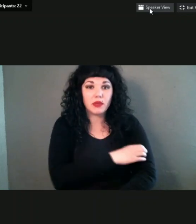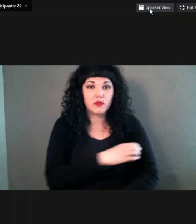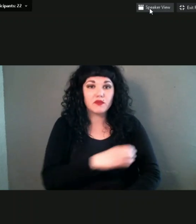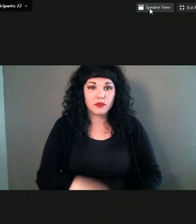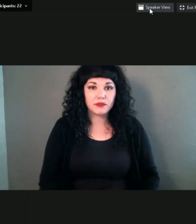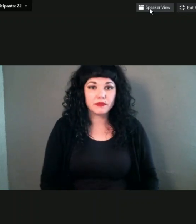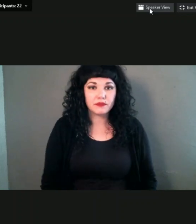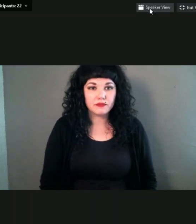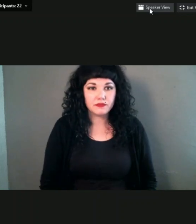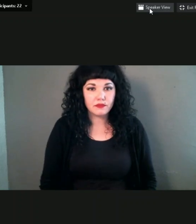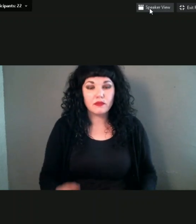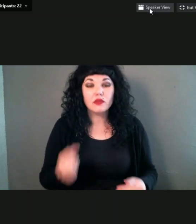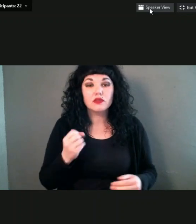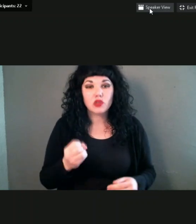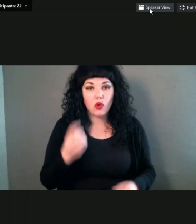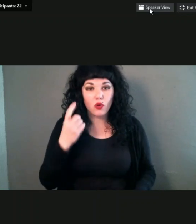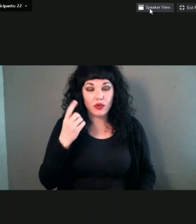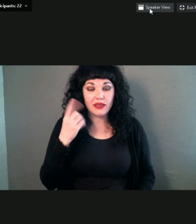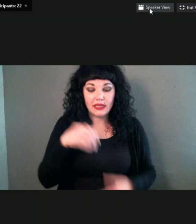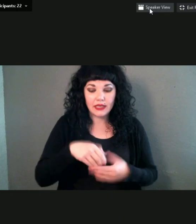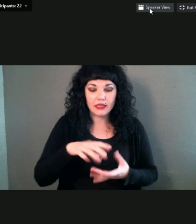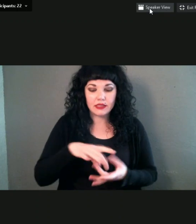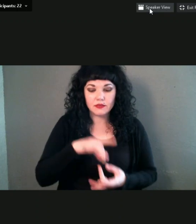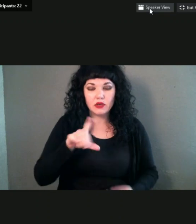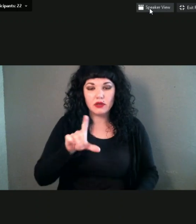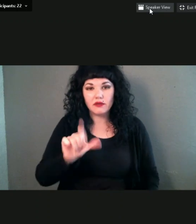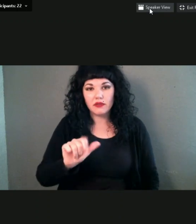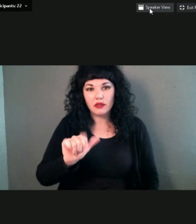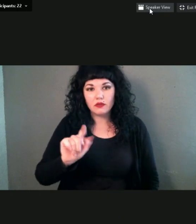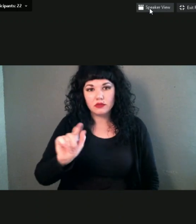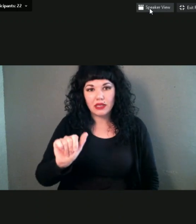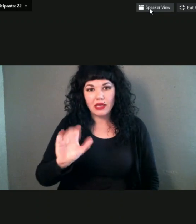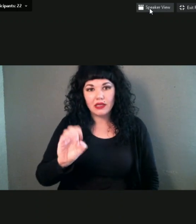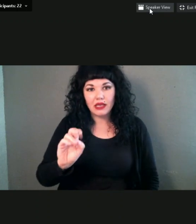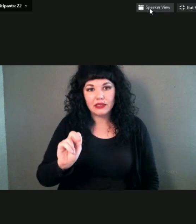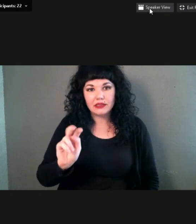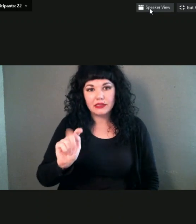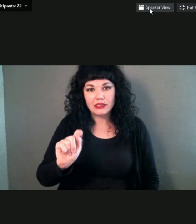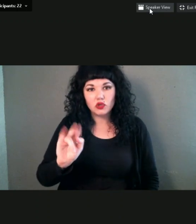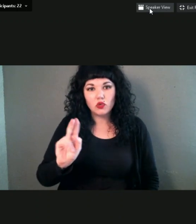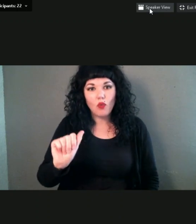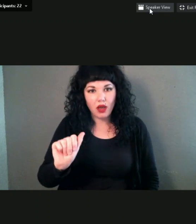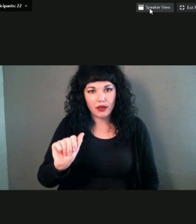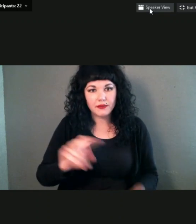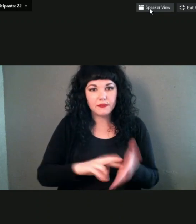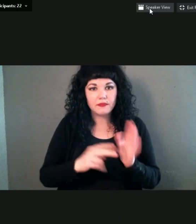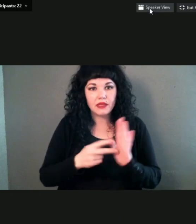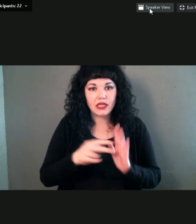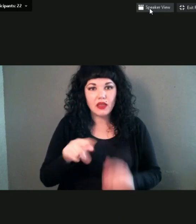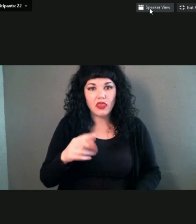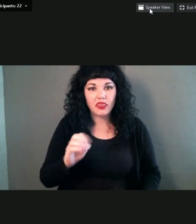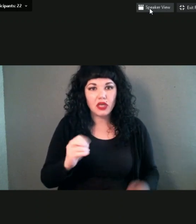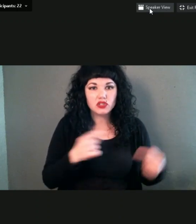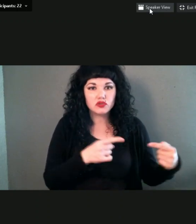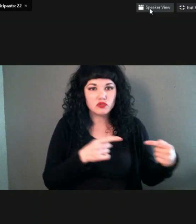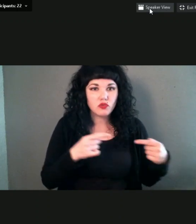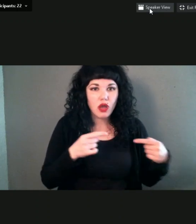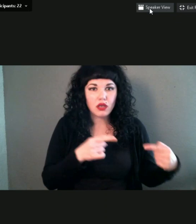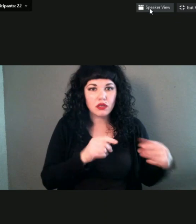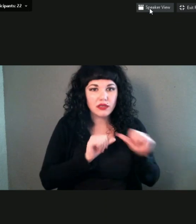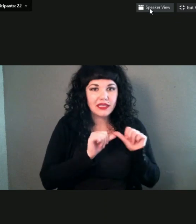La Lucha Continua, the struggle continues, we'd like to ask everyone to open up